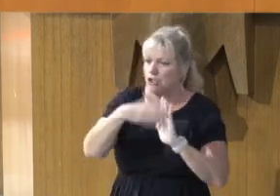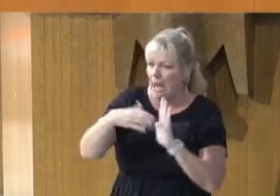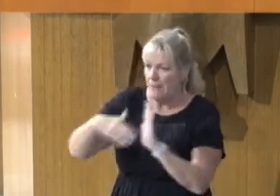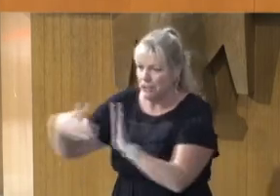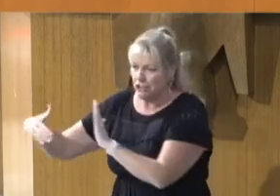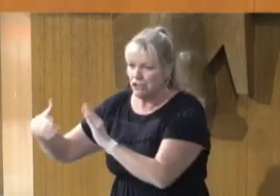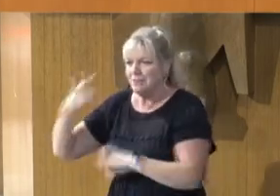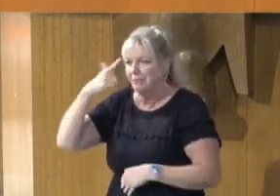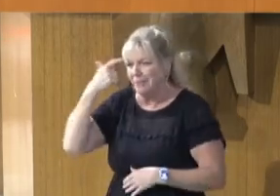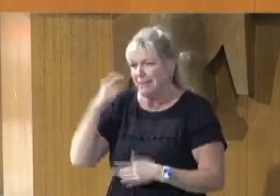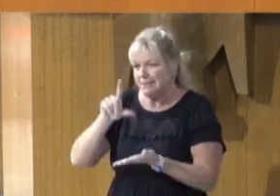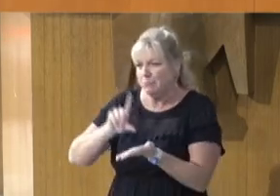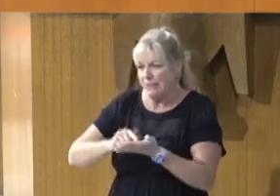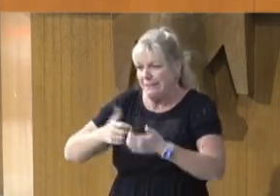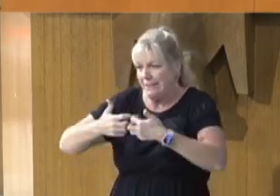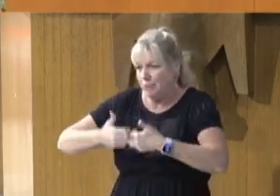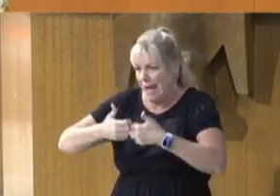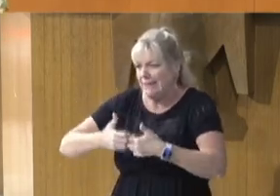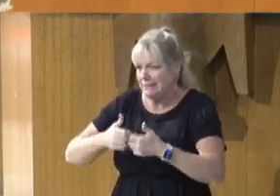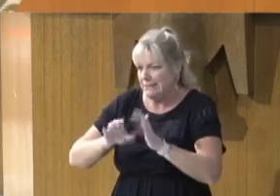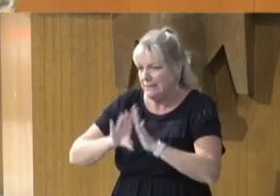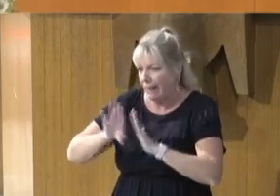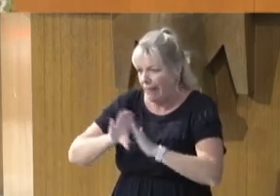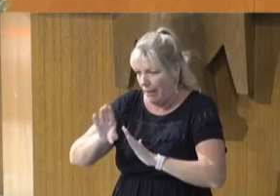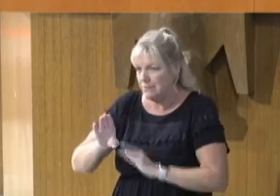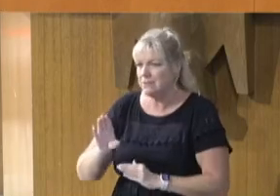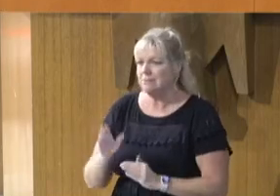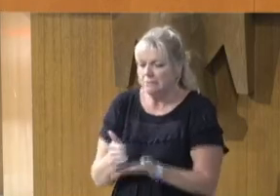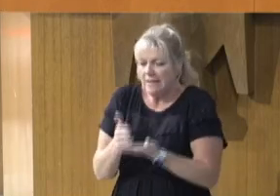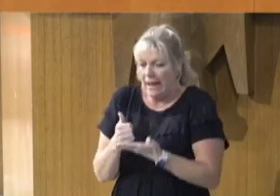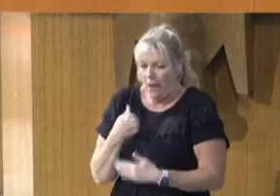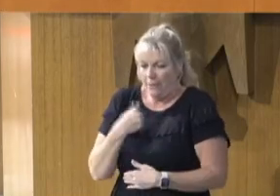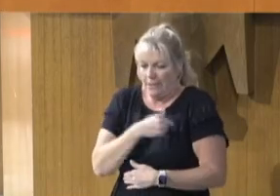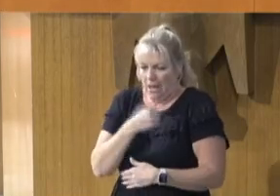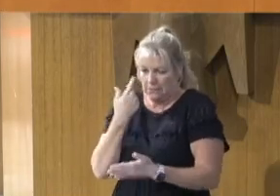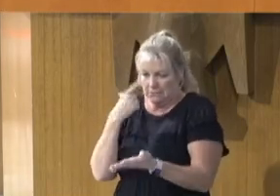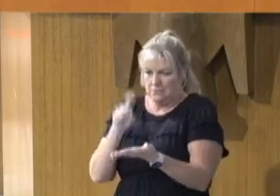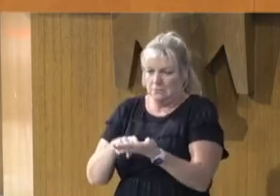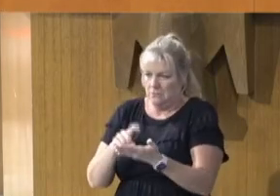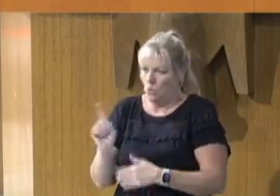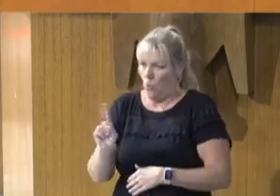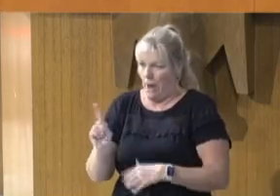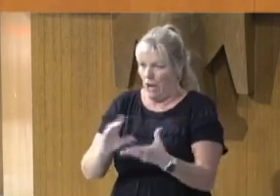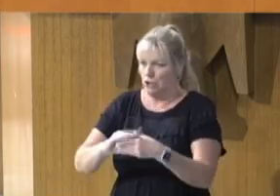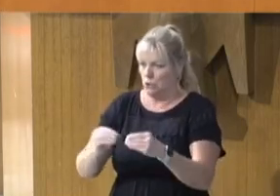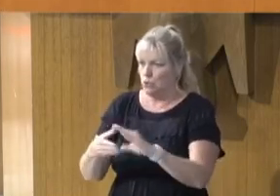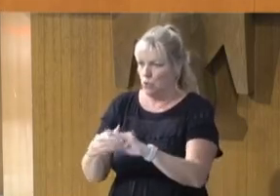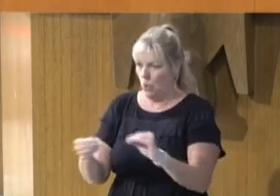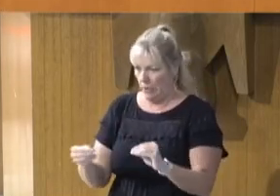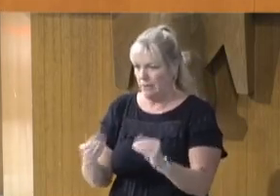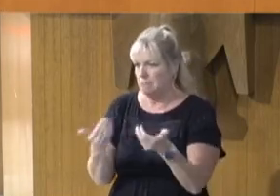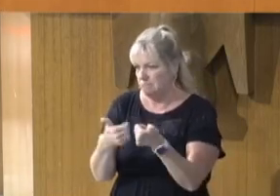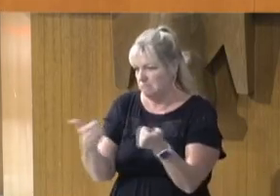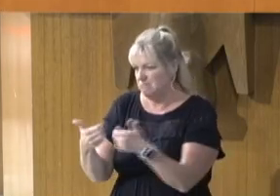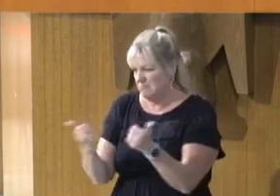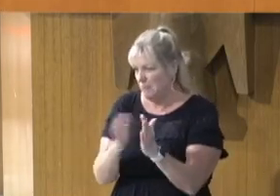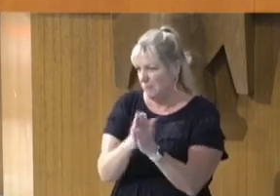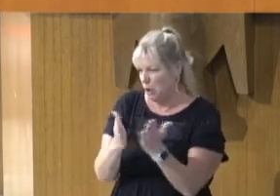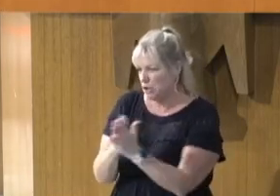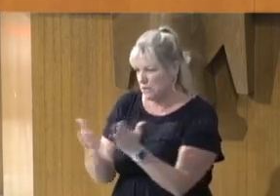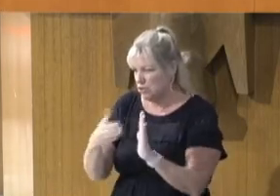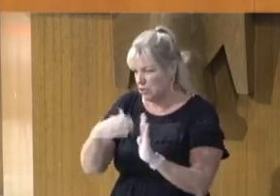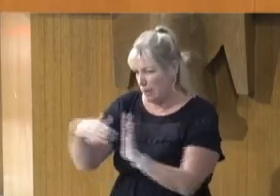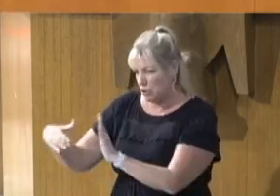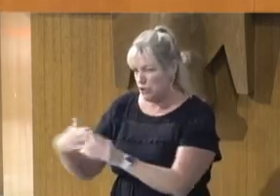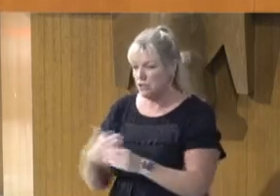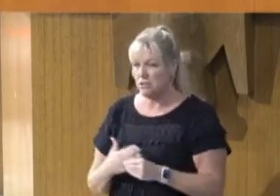press, and that just made it easier for all of us to reference where in the Bible we can find these stories. And